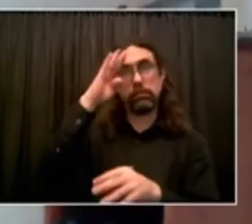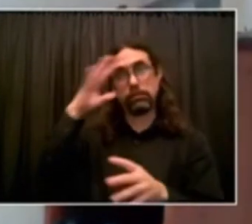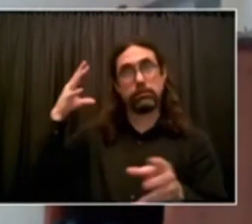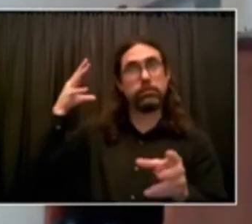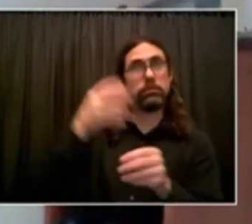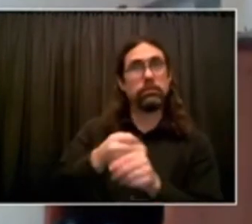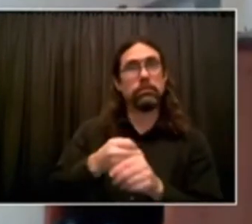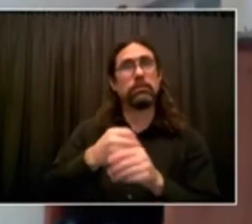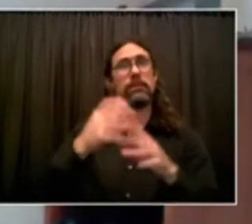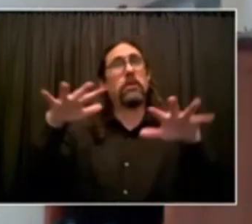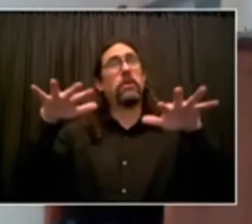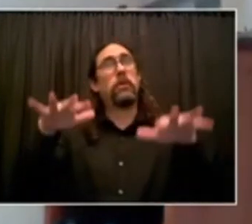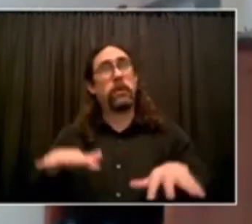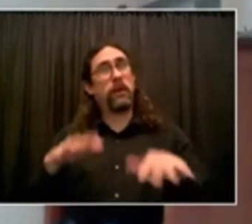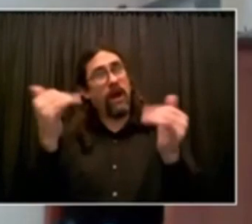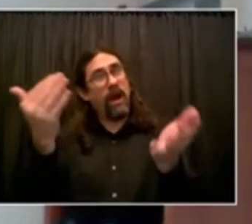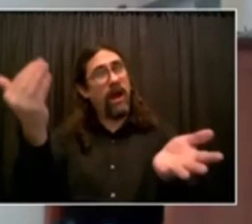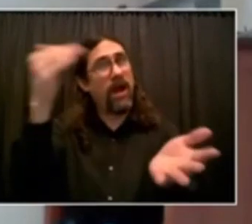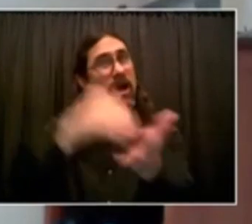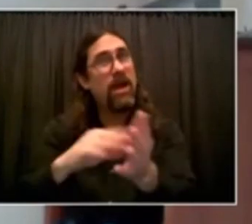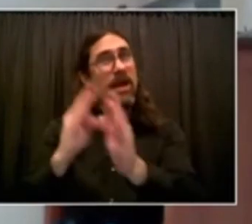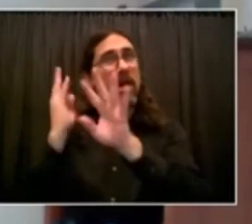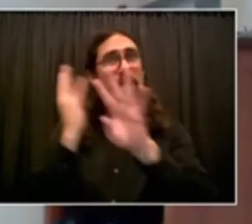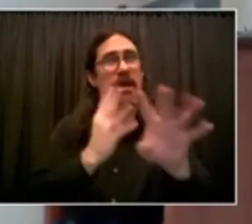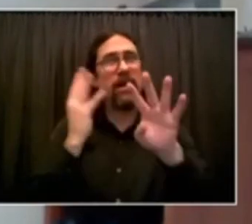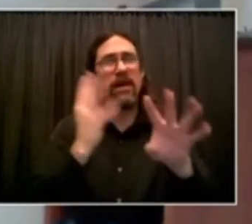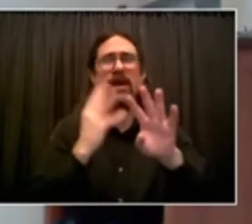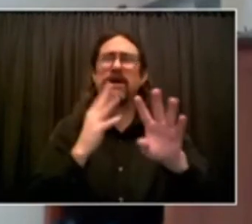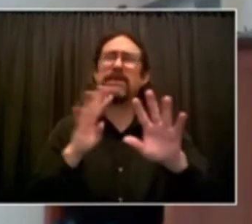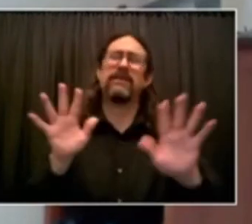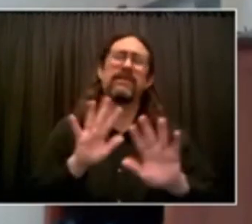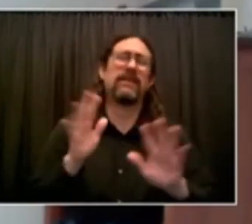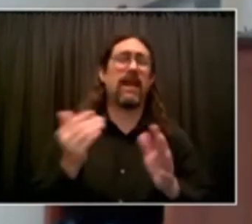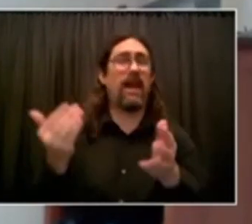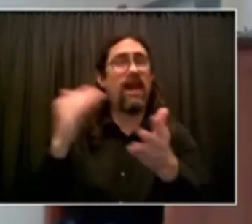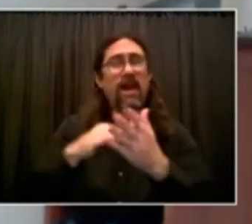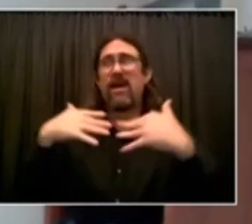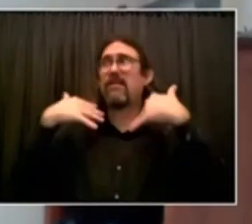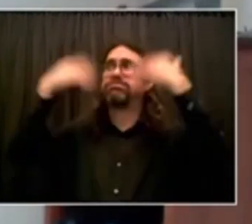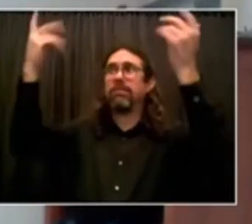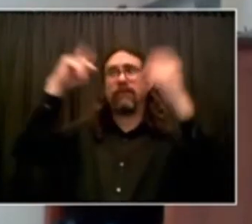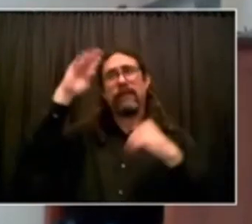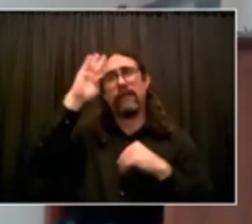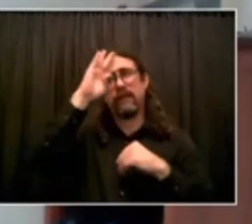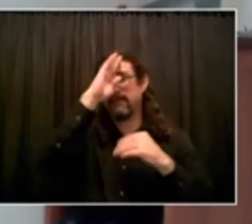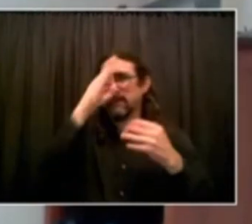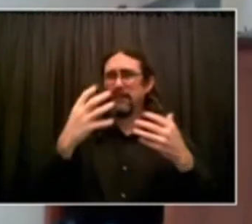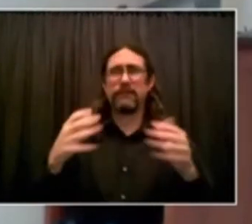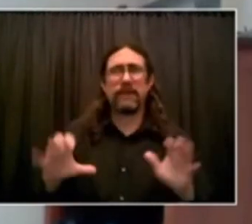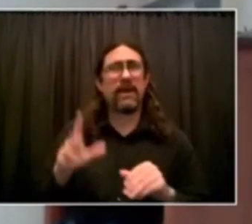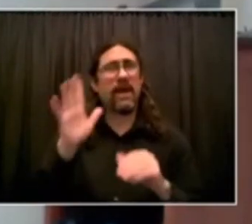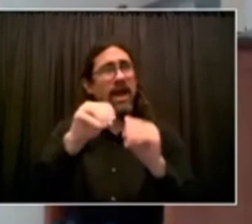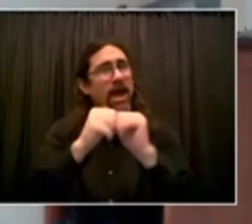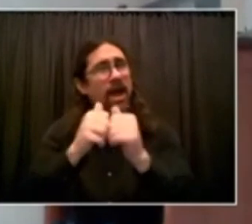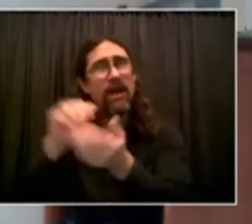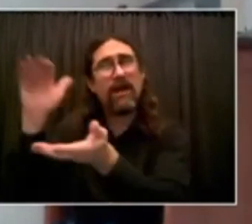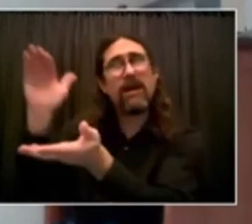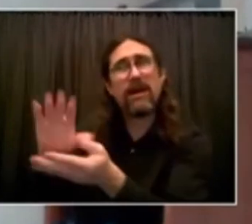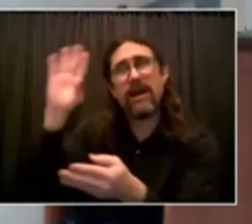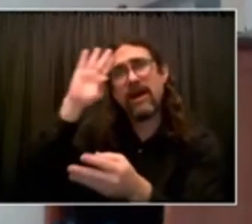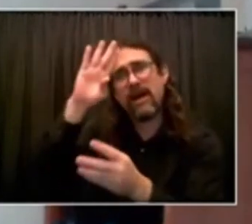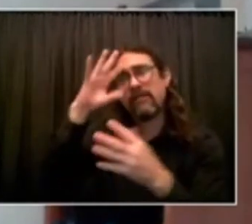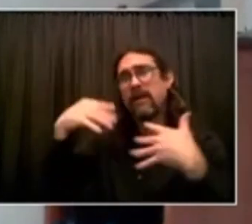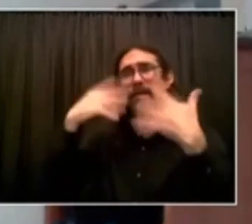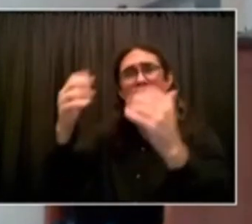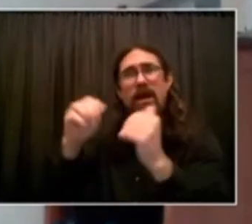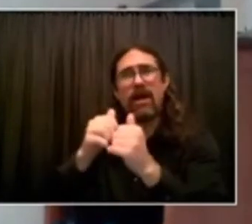critical to getting our control. We know that that will not happen voluntarily. It would be